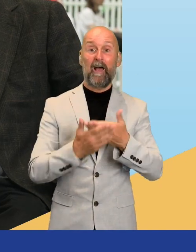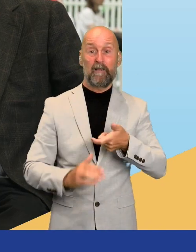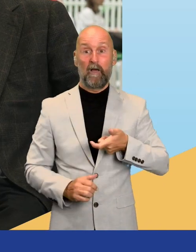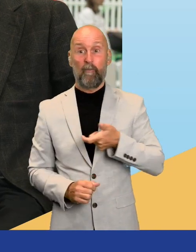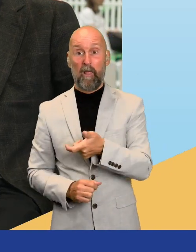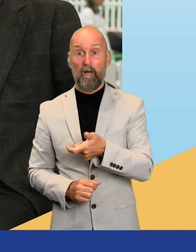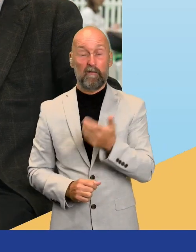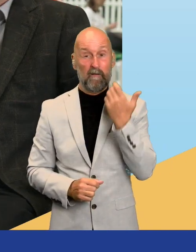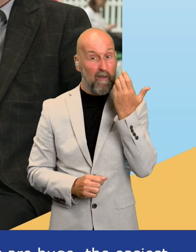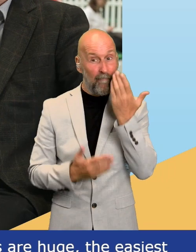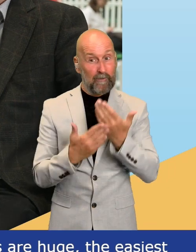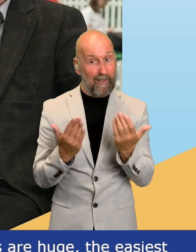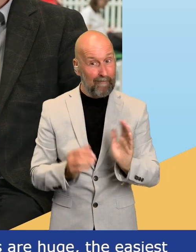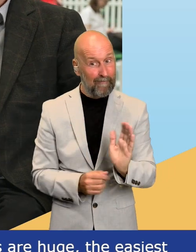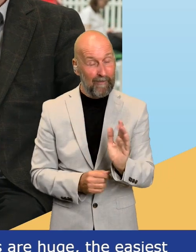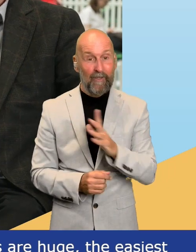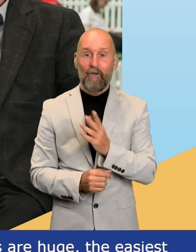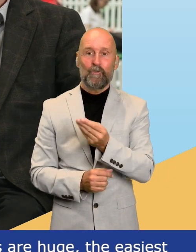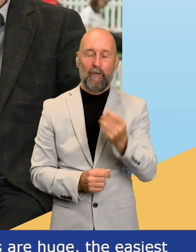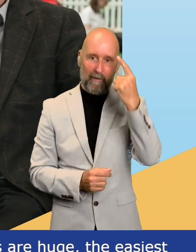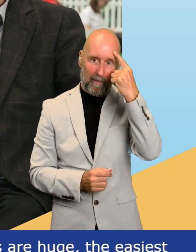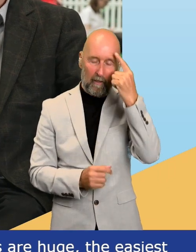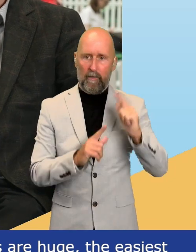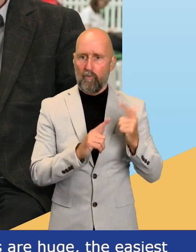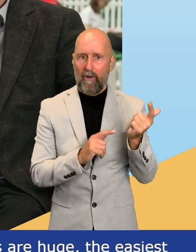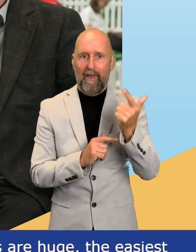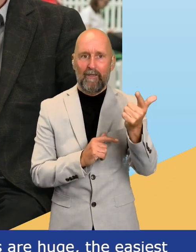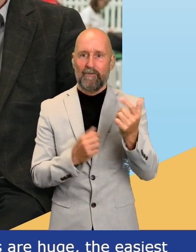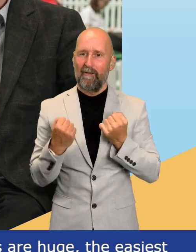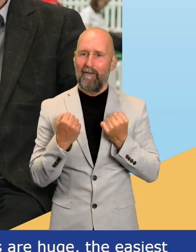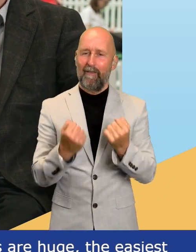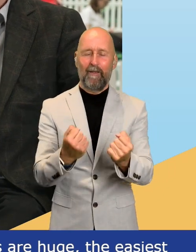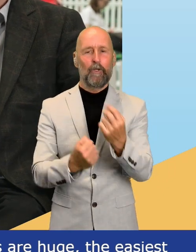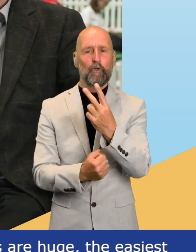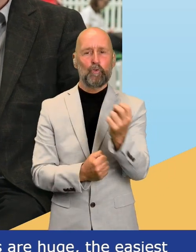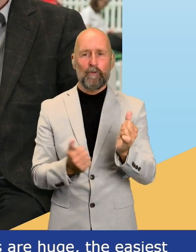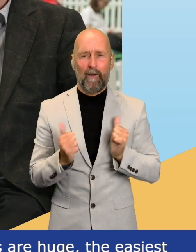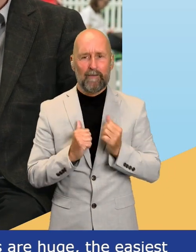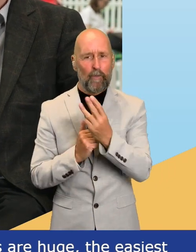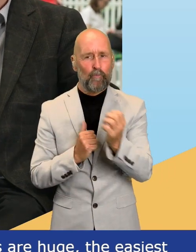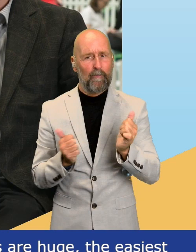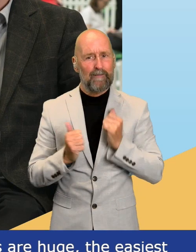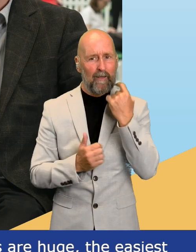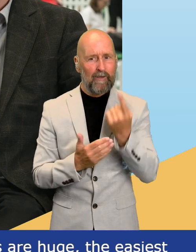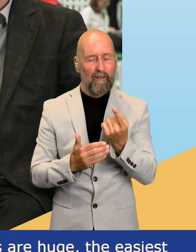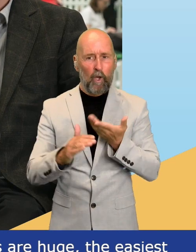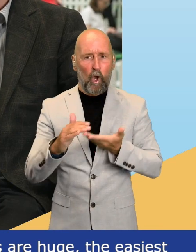plug it in every day. As we said, I think people get a little bit hung up on range. You don't drive 200 or 300 miles every day. Okay. Most people drive less than 20 miles per day. So you could do